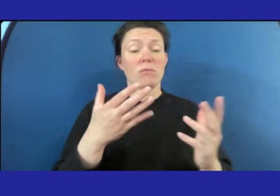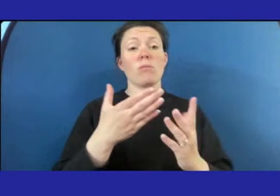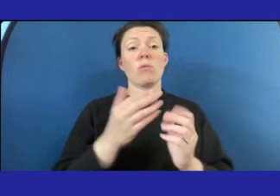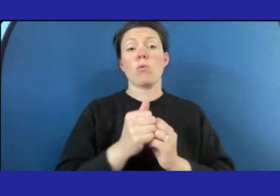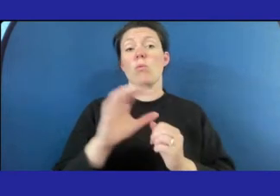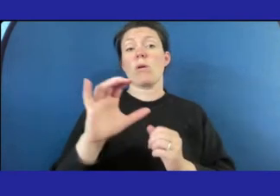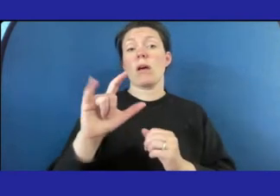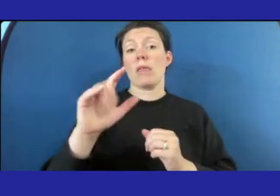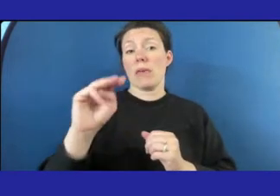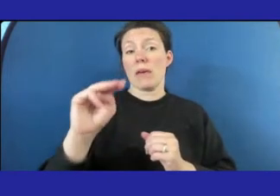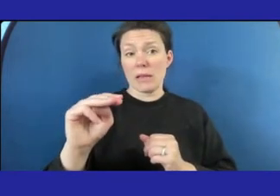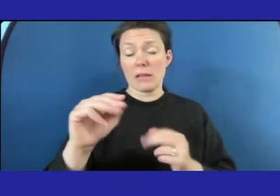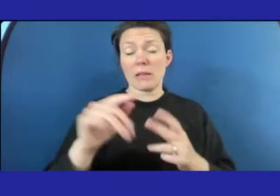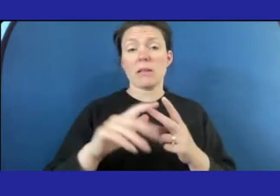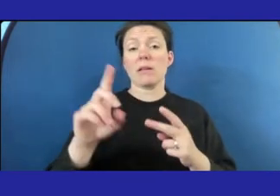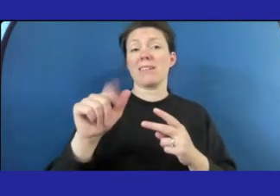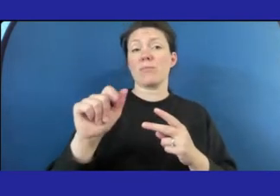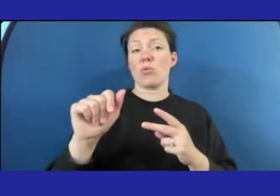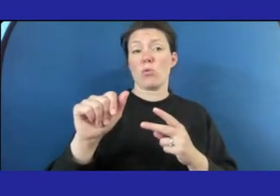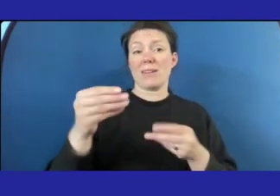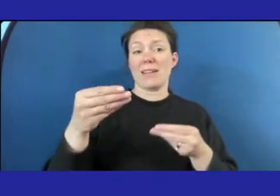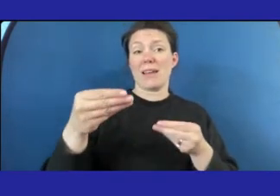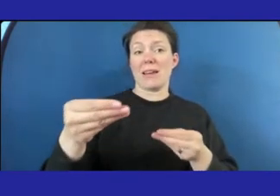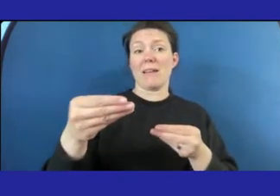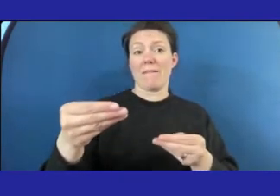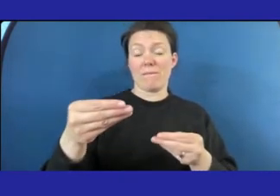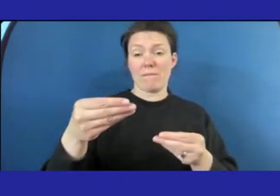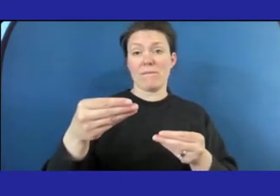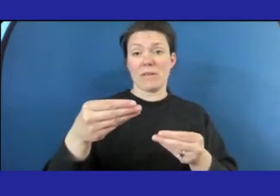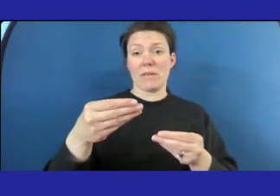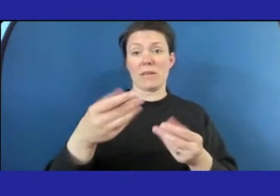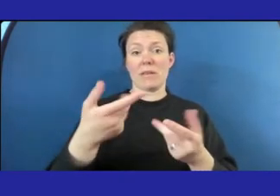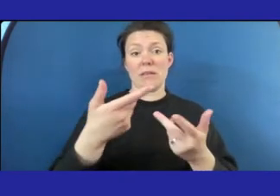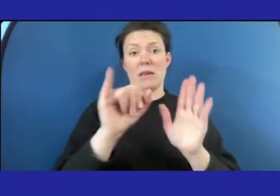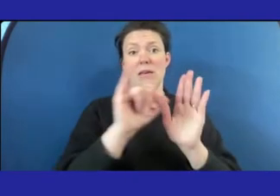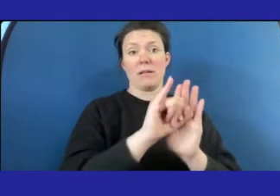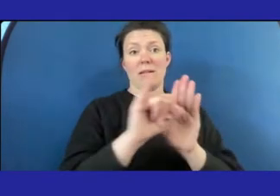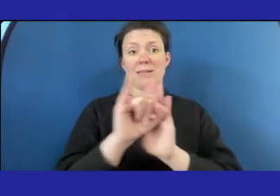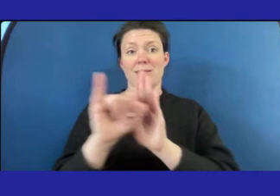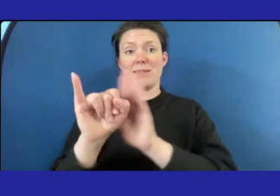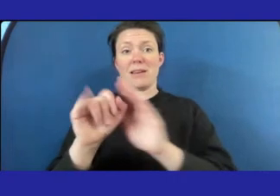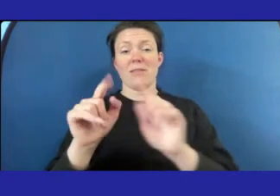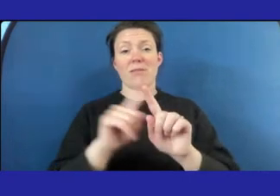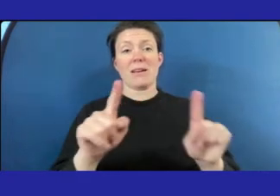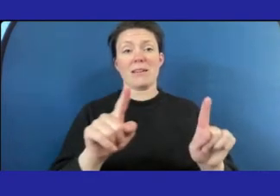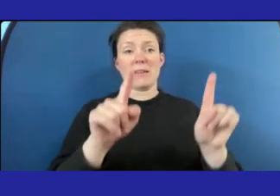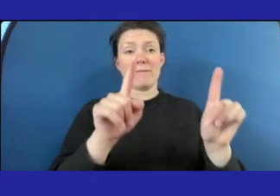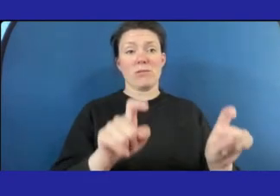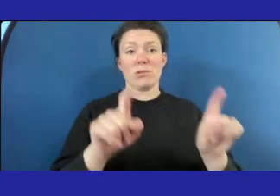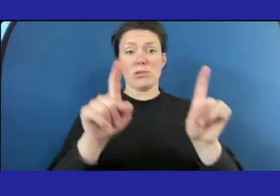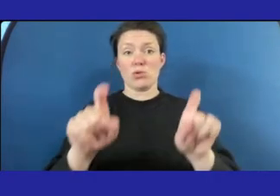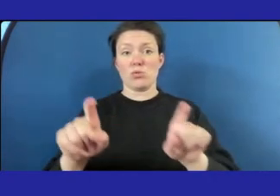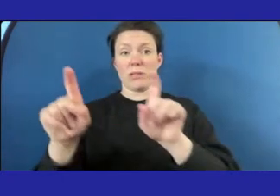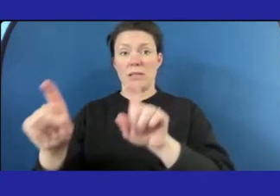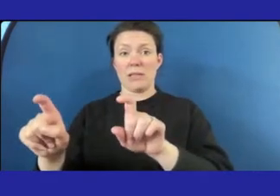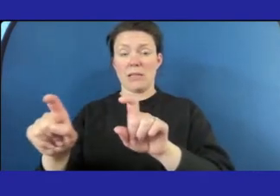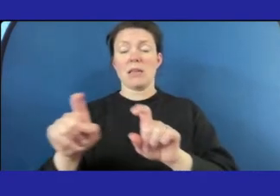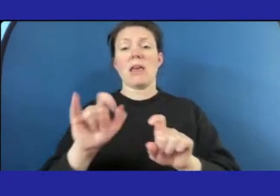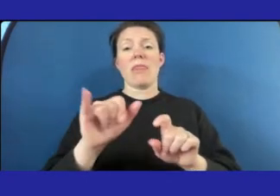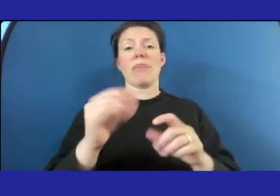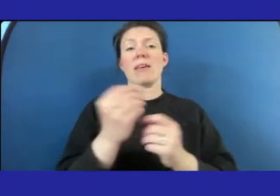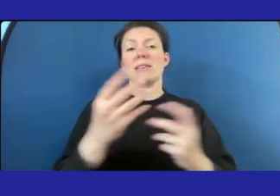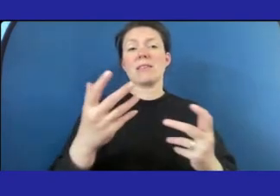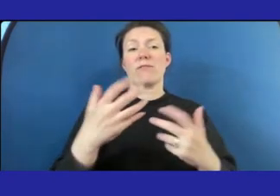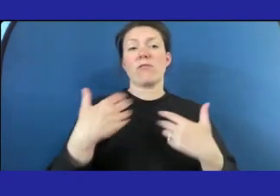or through data feeds that are coming in that are identifying different screenings that were done, that's information that the